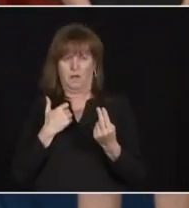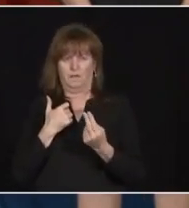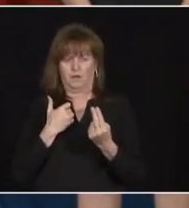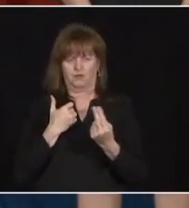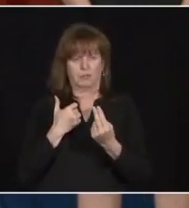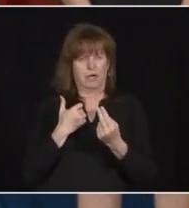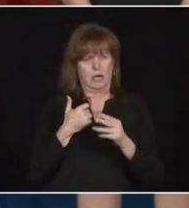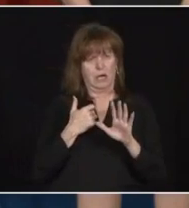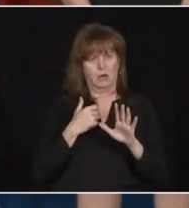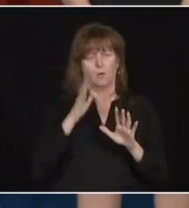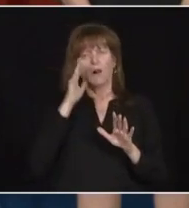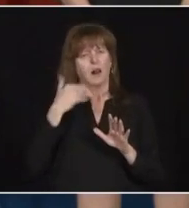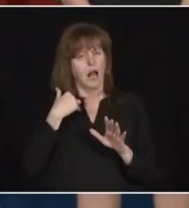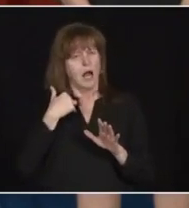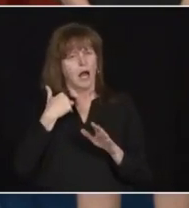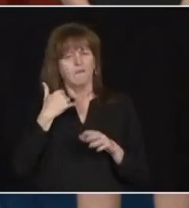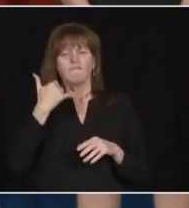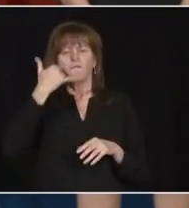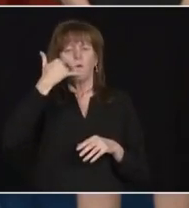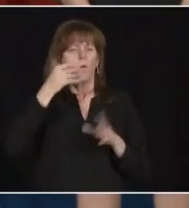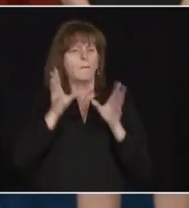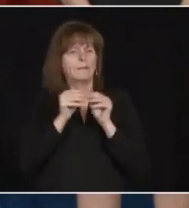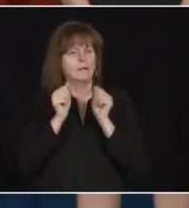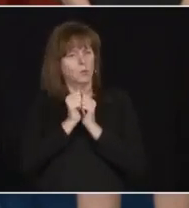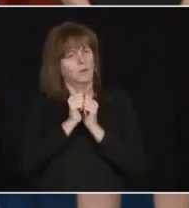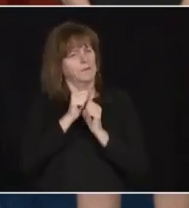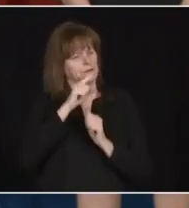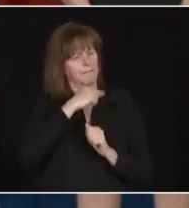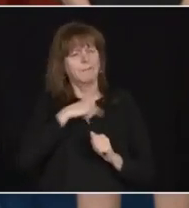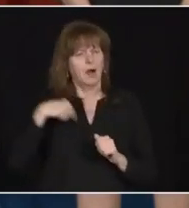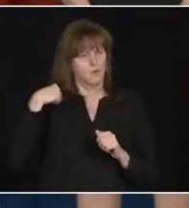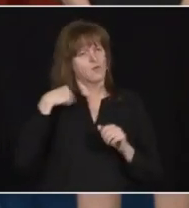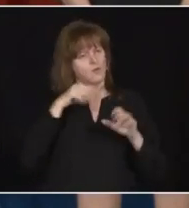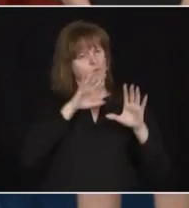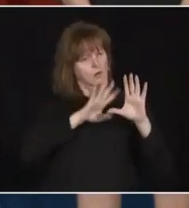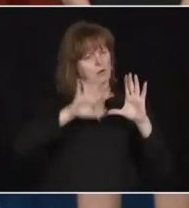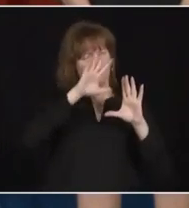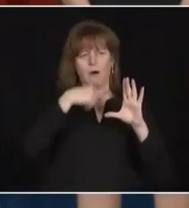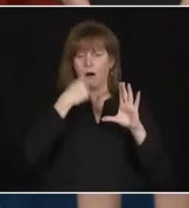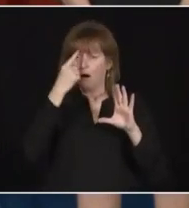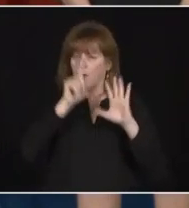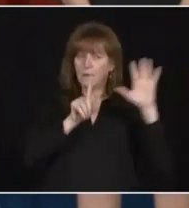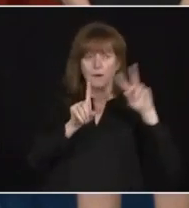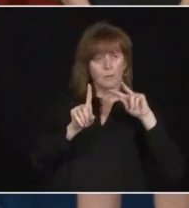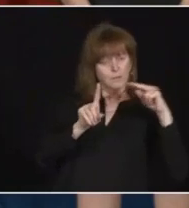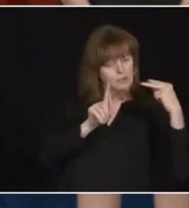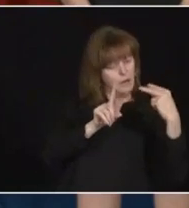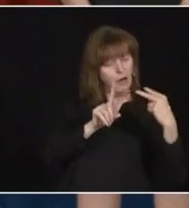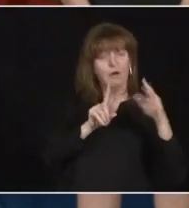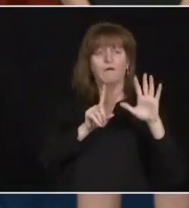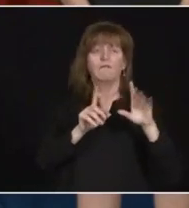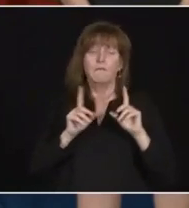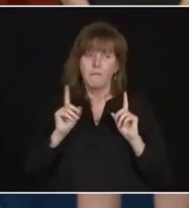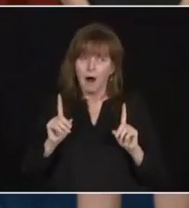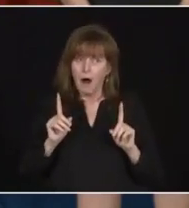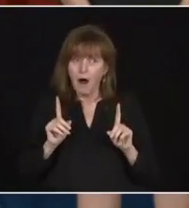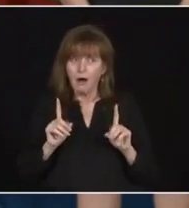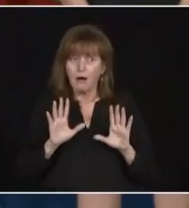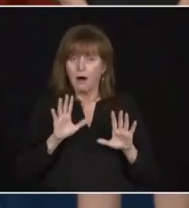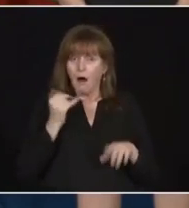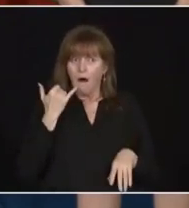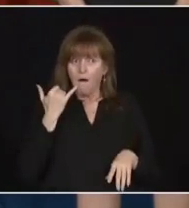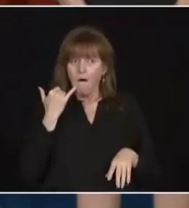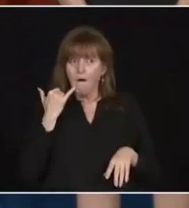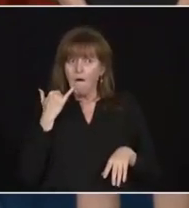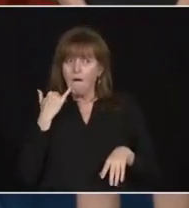a phone conference, and I'll get their input. And I understand what they're saying, but if people go up to their cottage, bring their